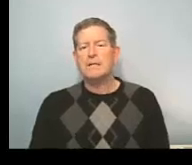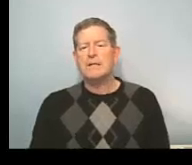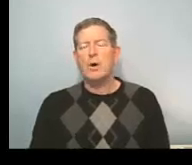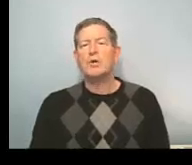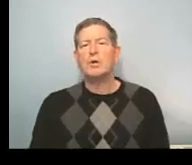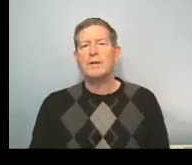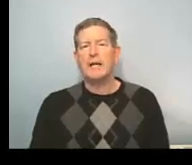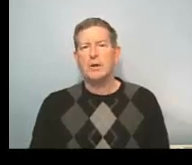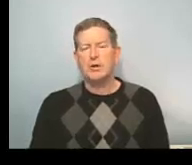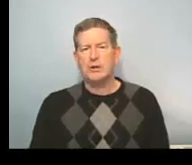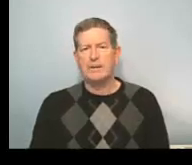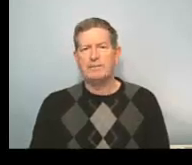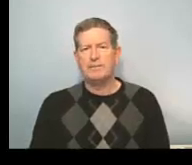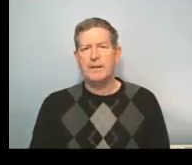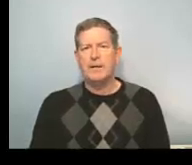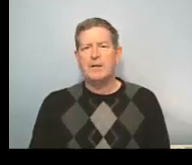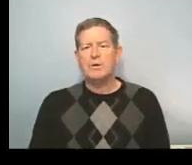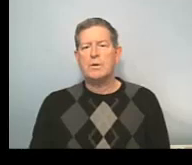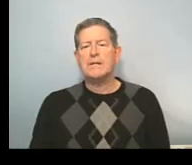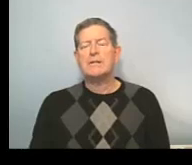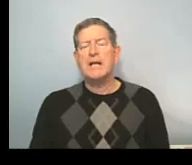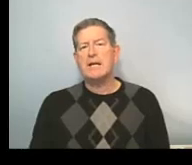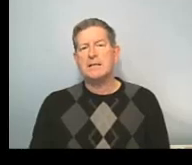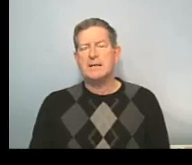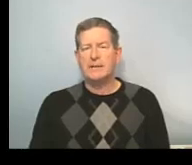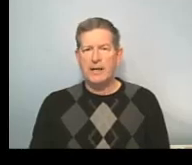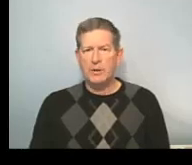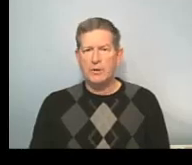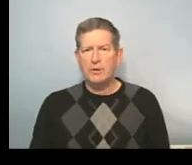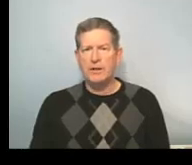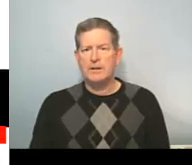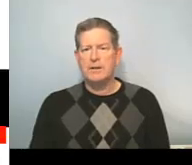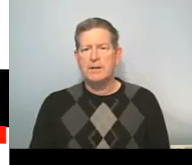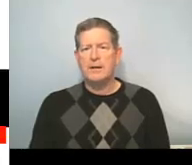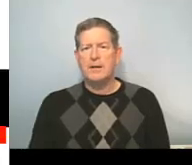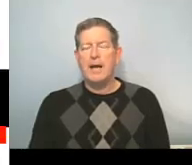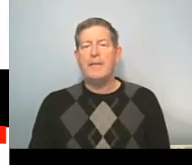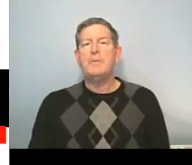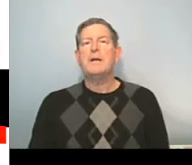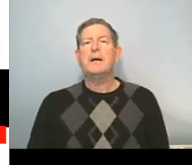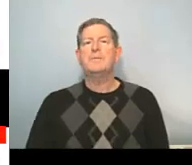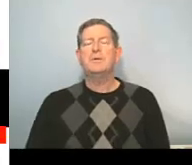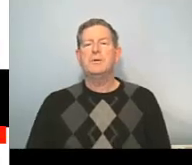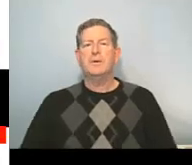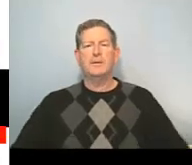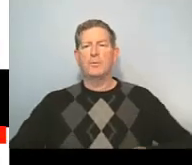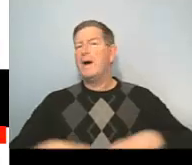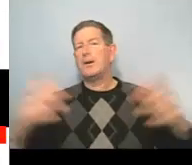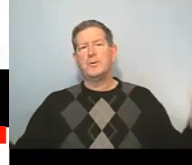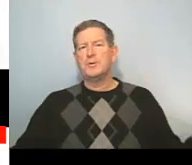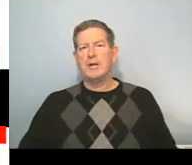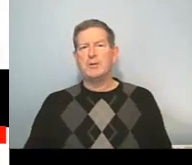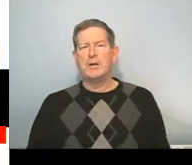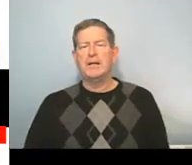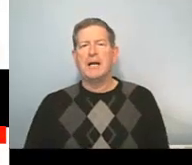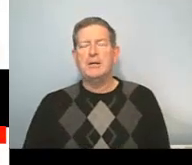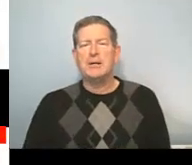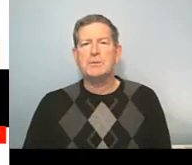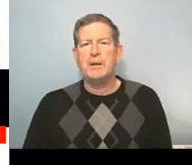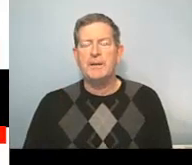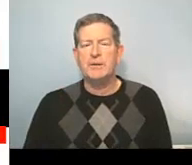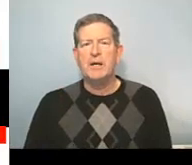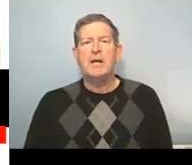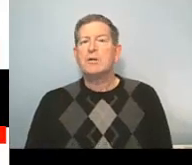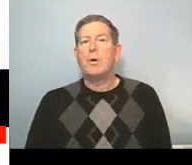Son las 8 de la noche. Son las 10 de la noche. And then we come to a radical change here. I